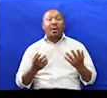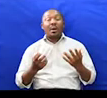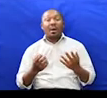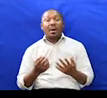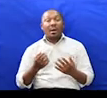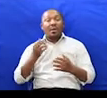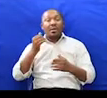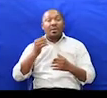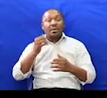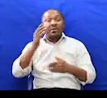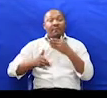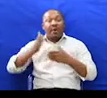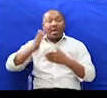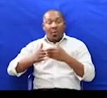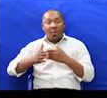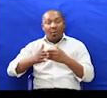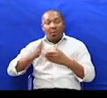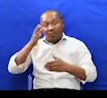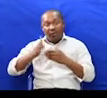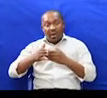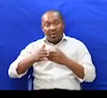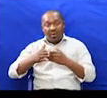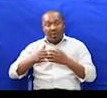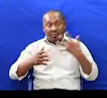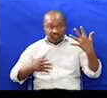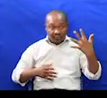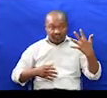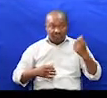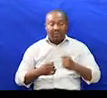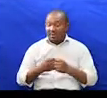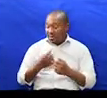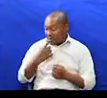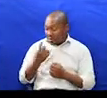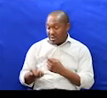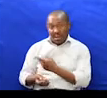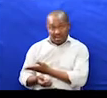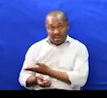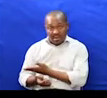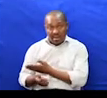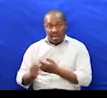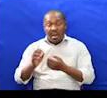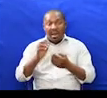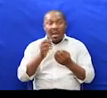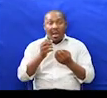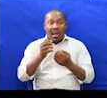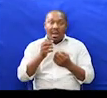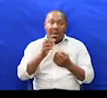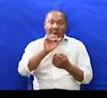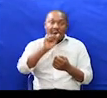The final one? The final one said that atom of